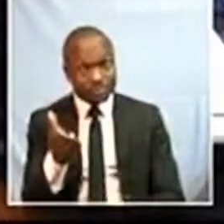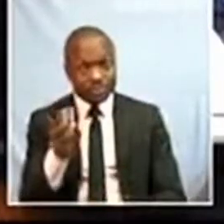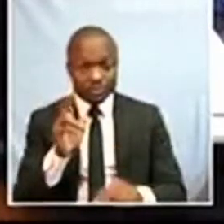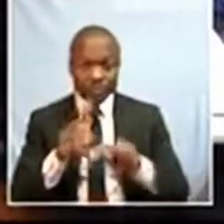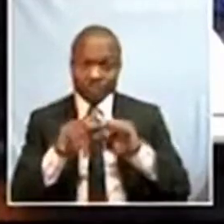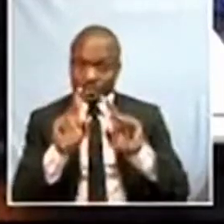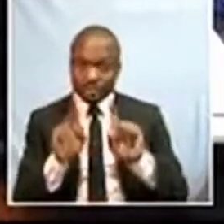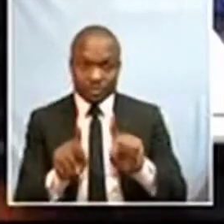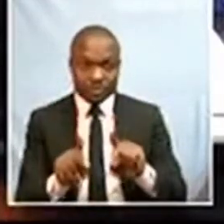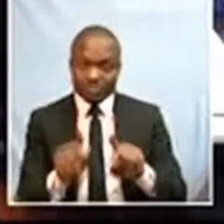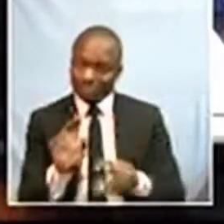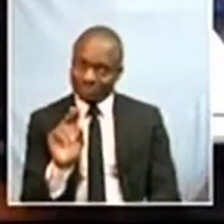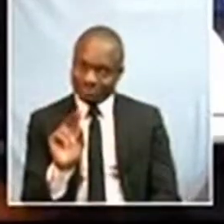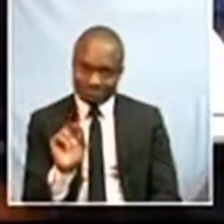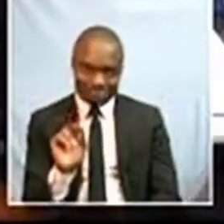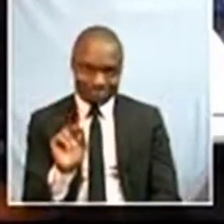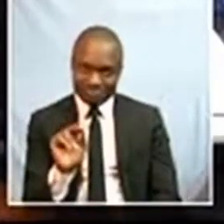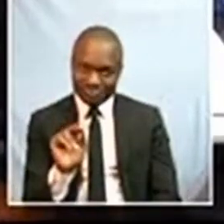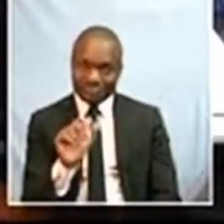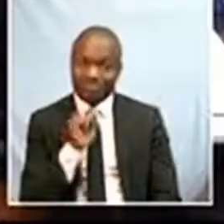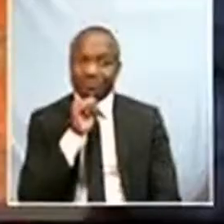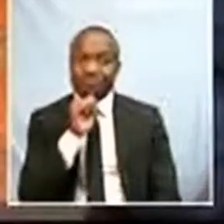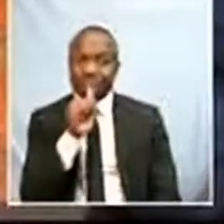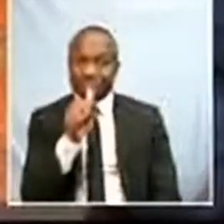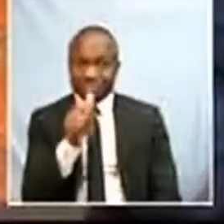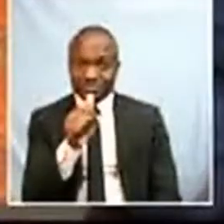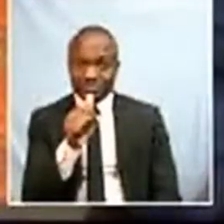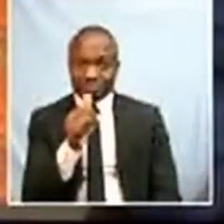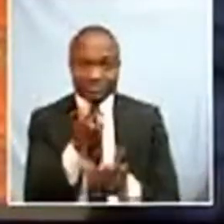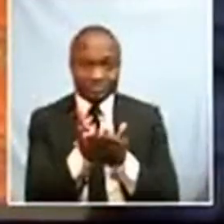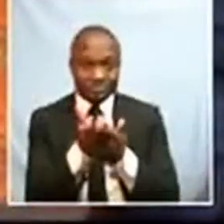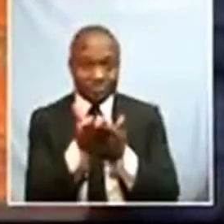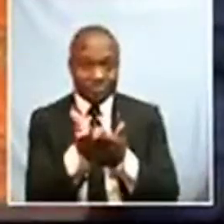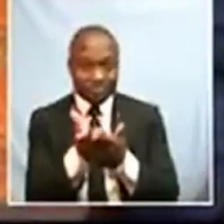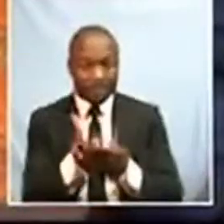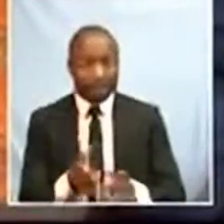Chair, no, it's not. I submit.